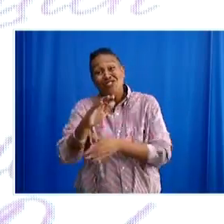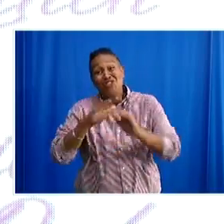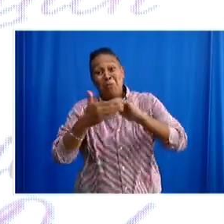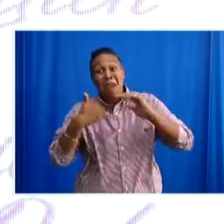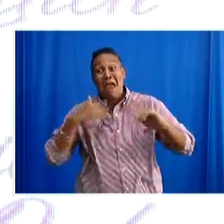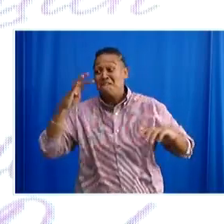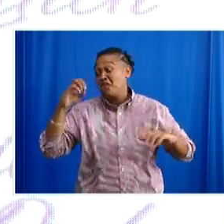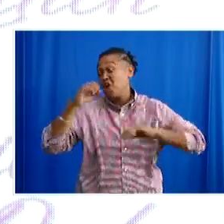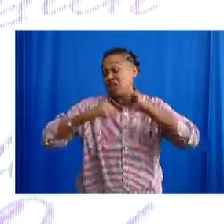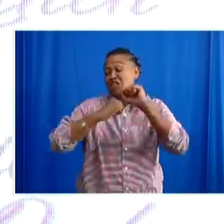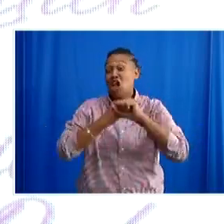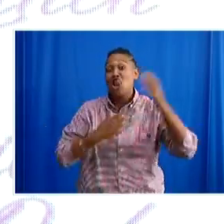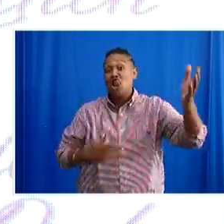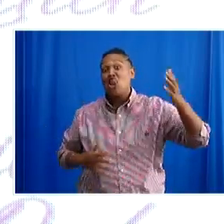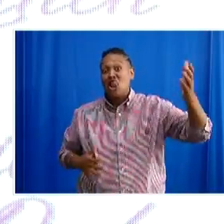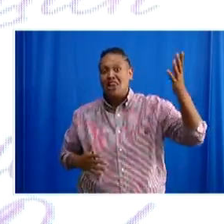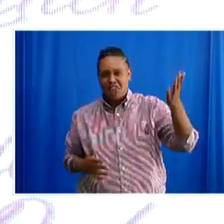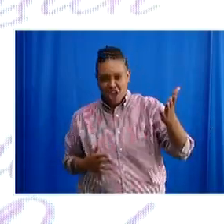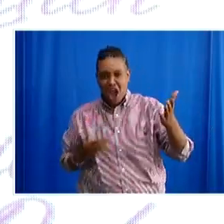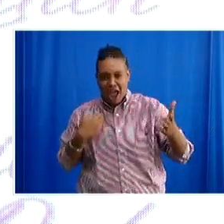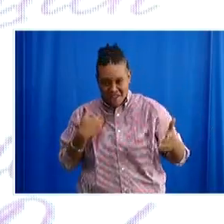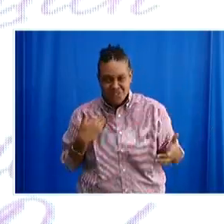years, and which